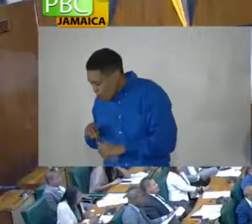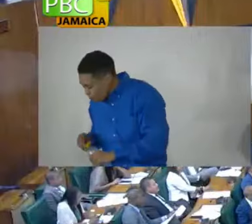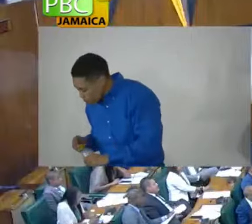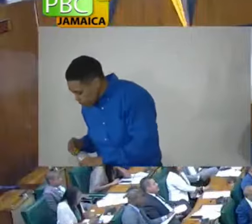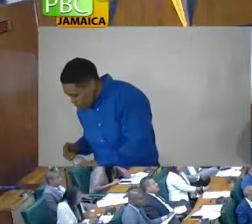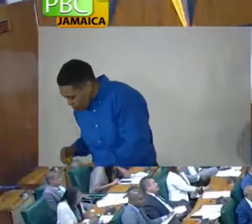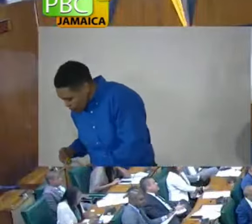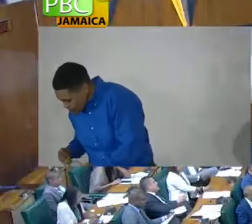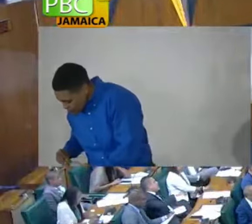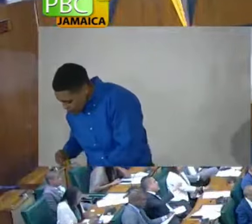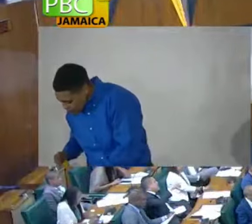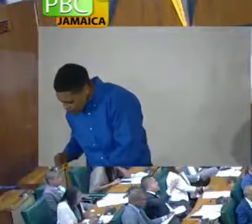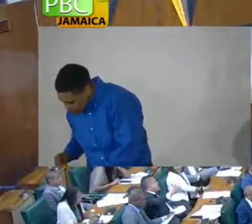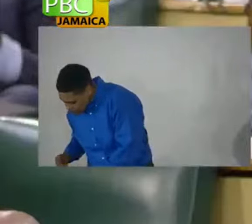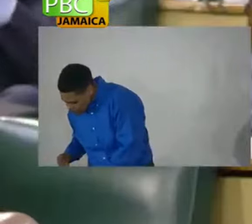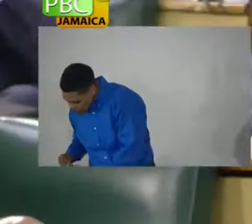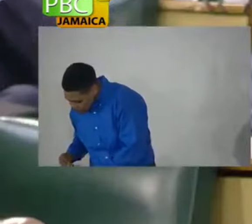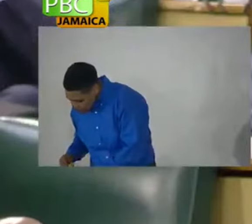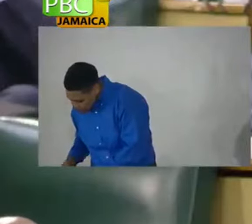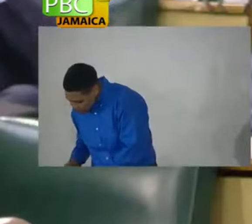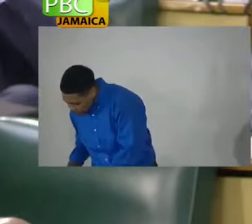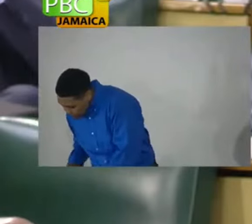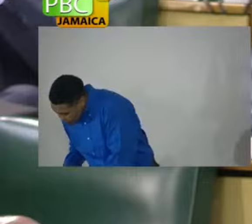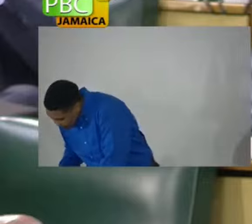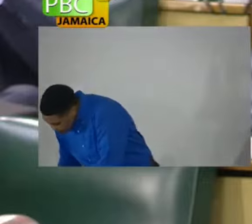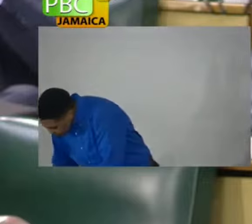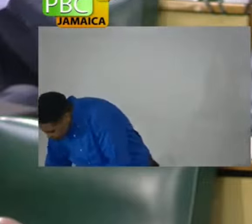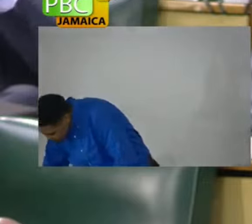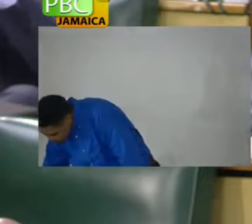I don't have time.